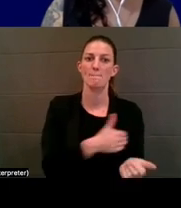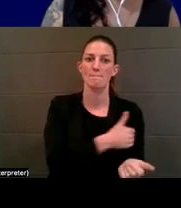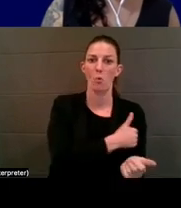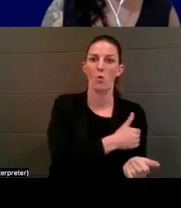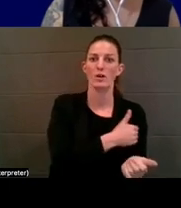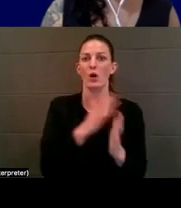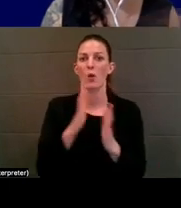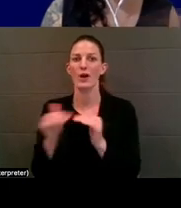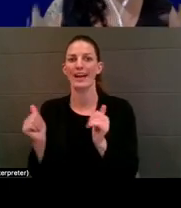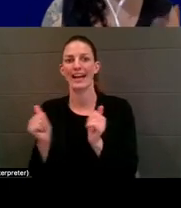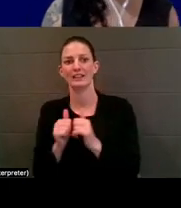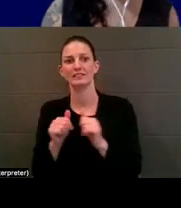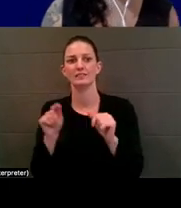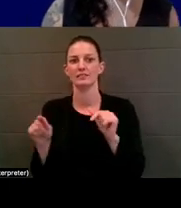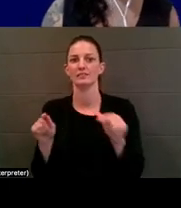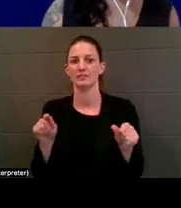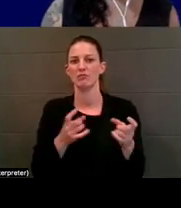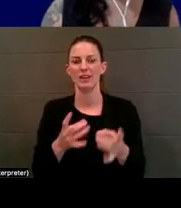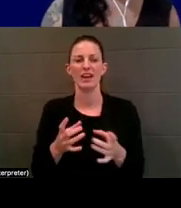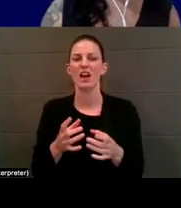school, he's too overwhelmed.